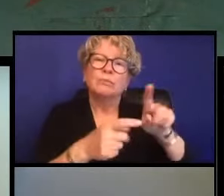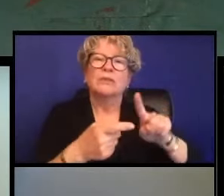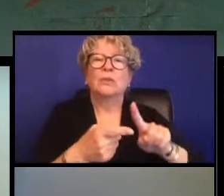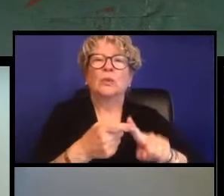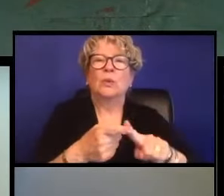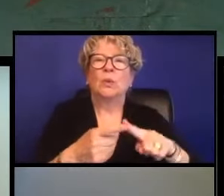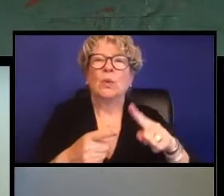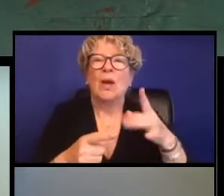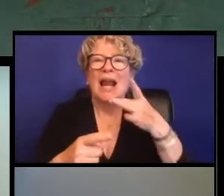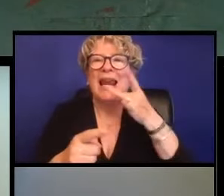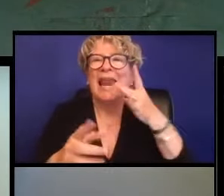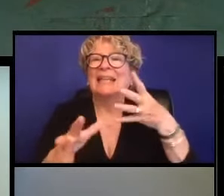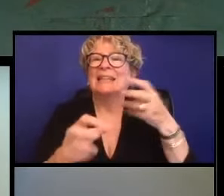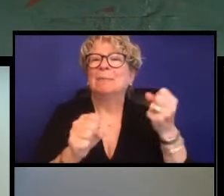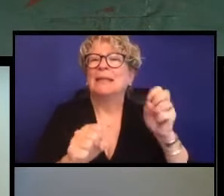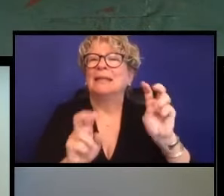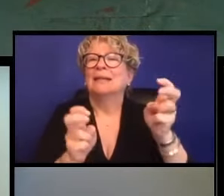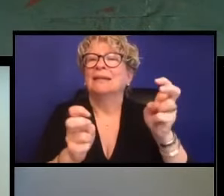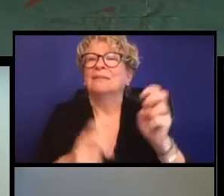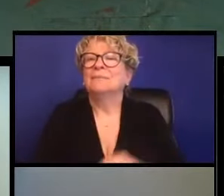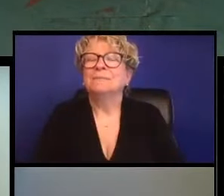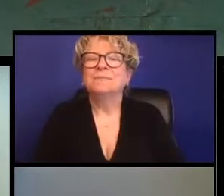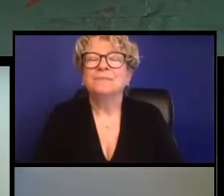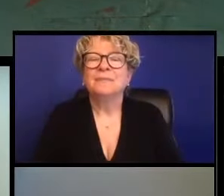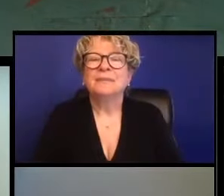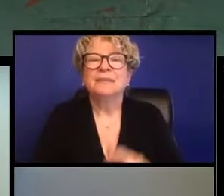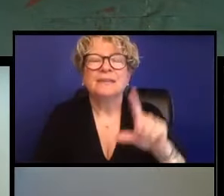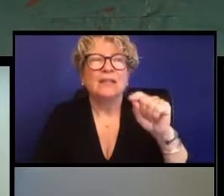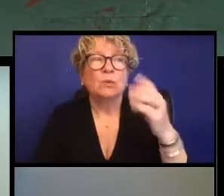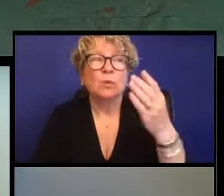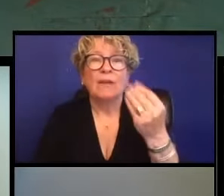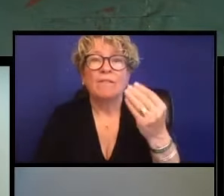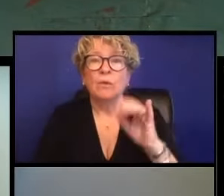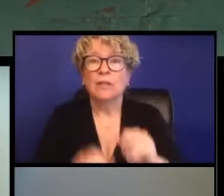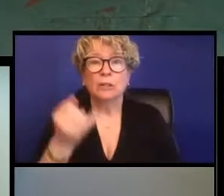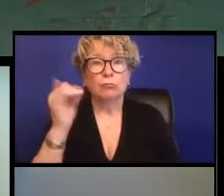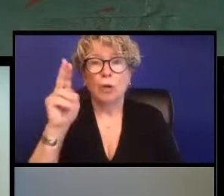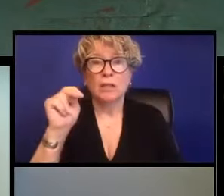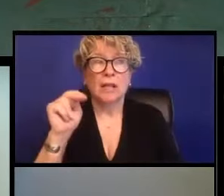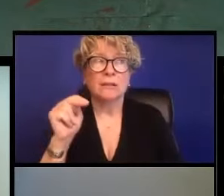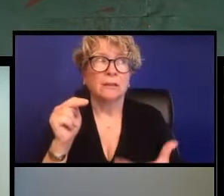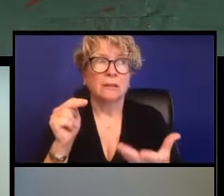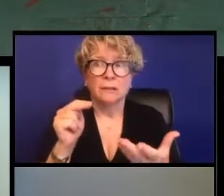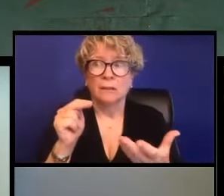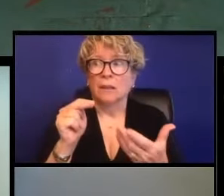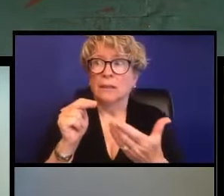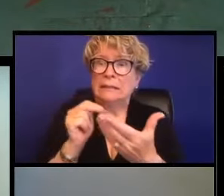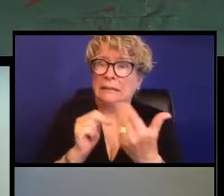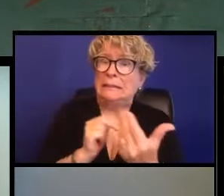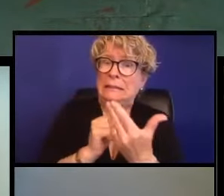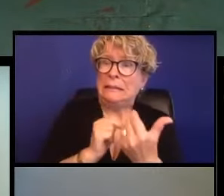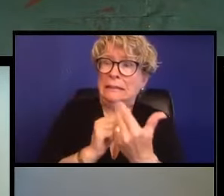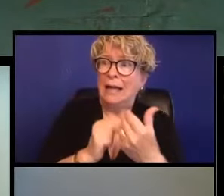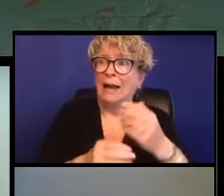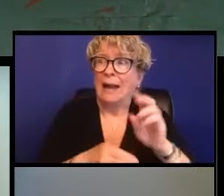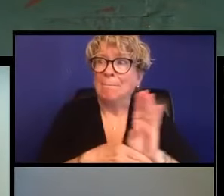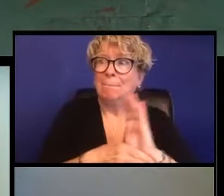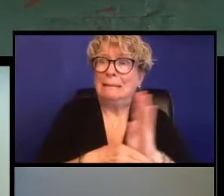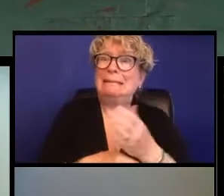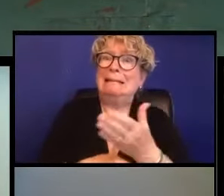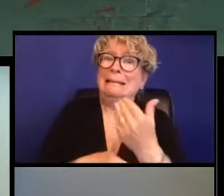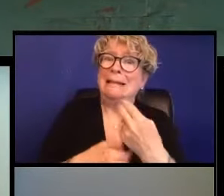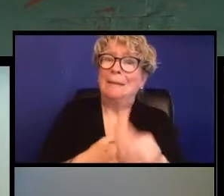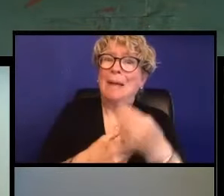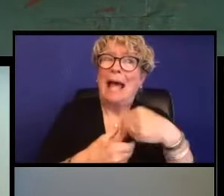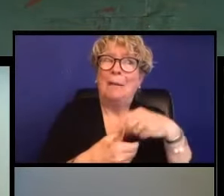in like 2014, John was like, I'm really busy. Can you come help me out with